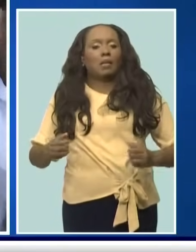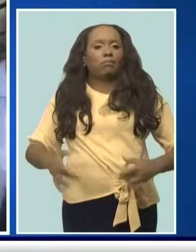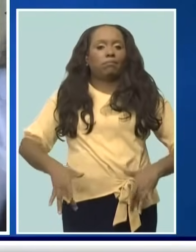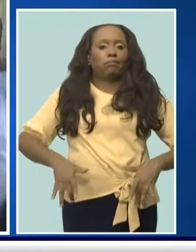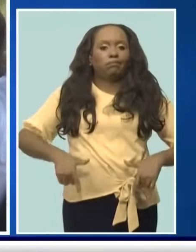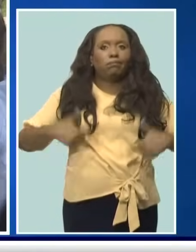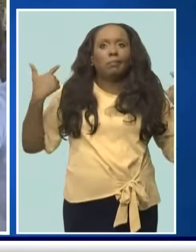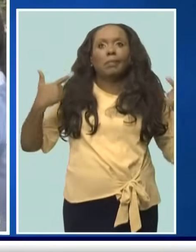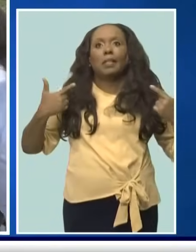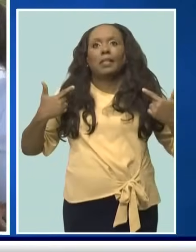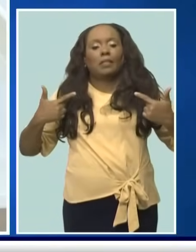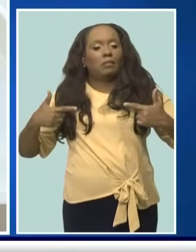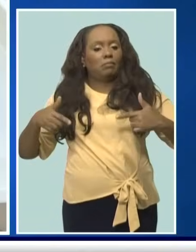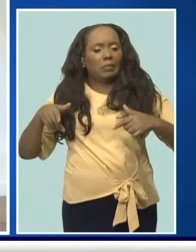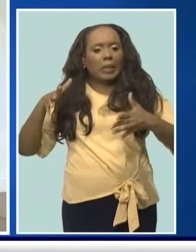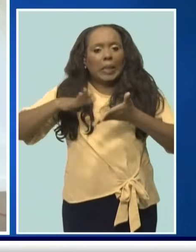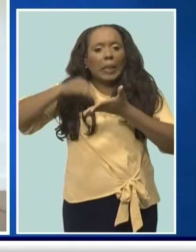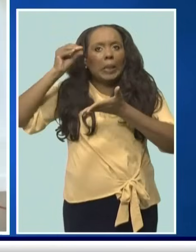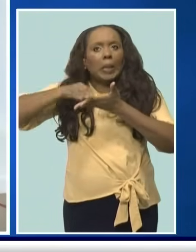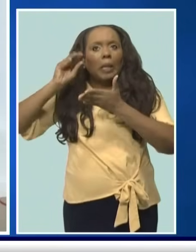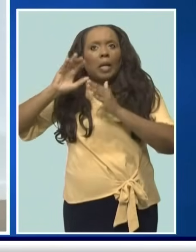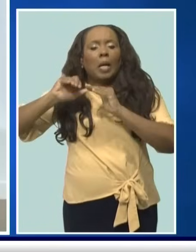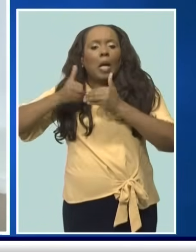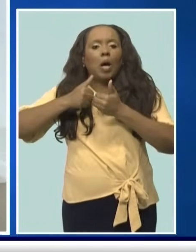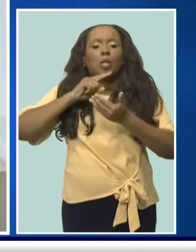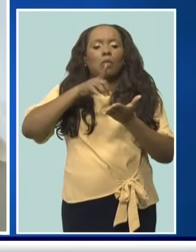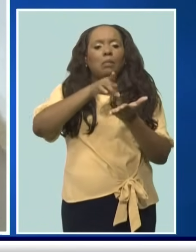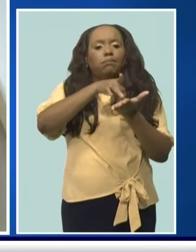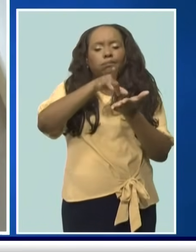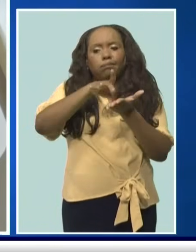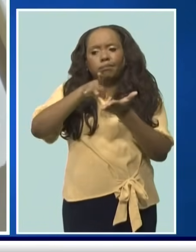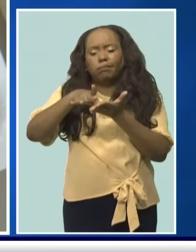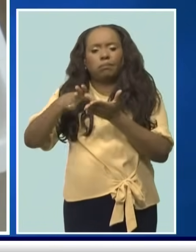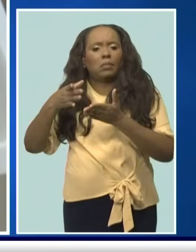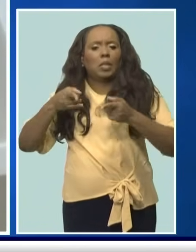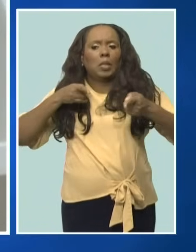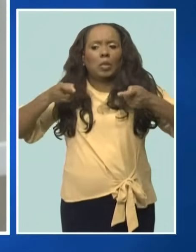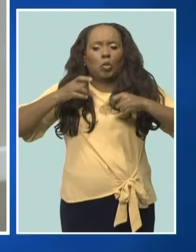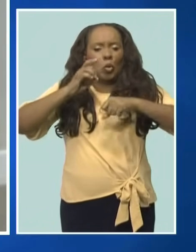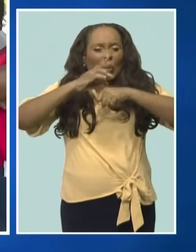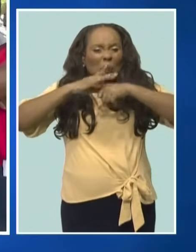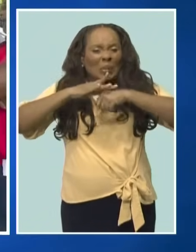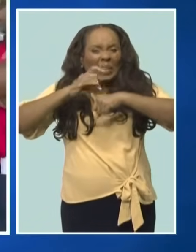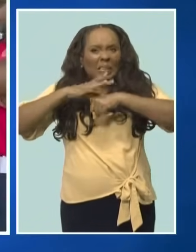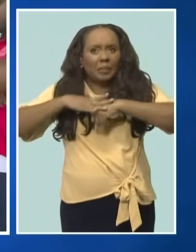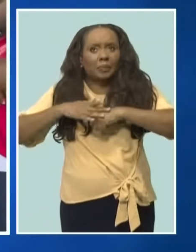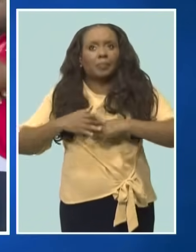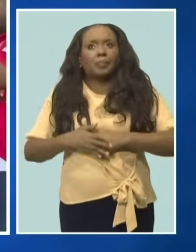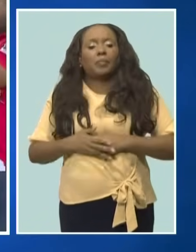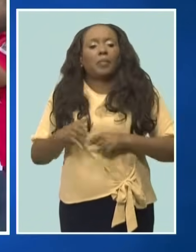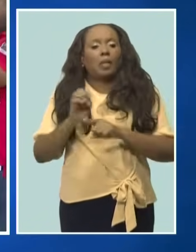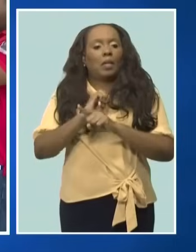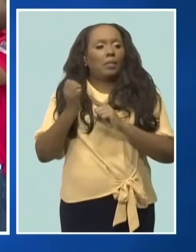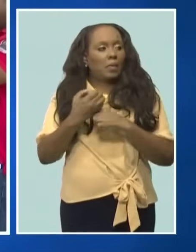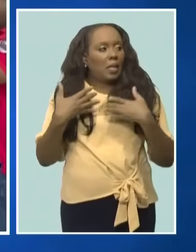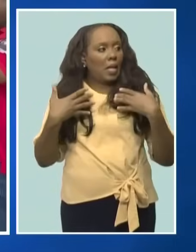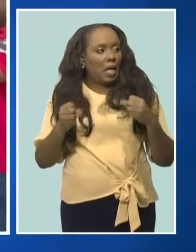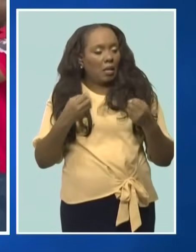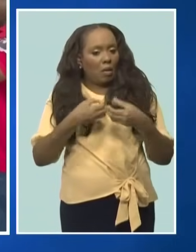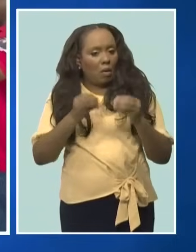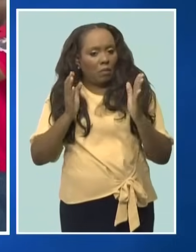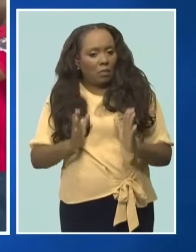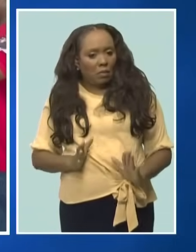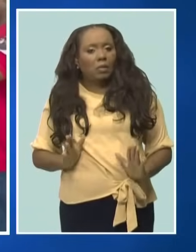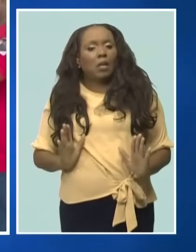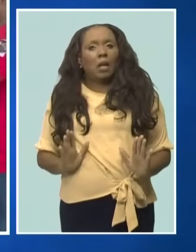on the proper way in how to survey, eradicate and control mosquitoes. Environmental Health Officer attached to the